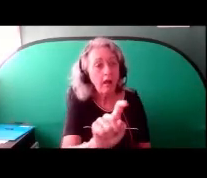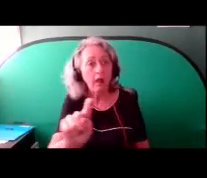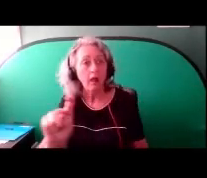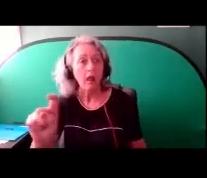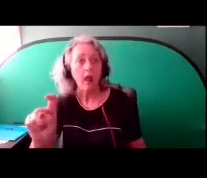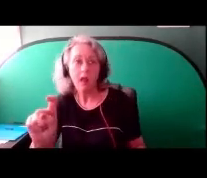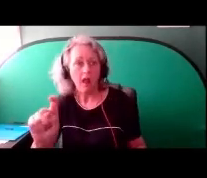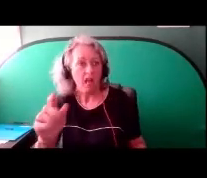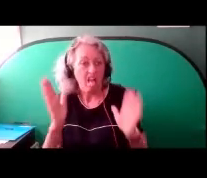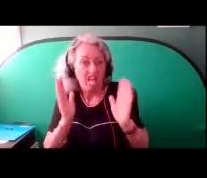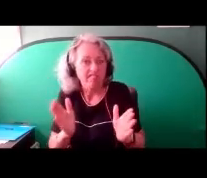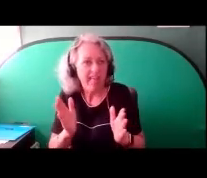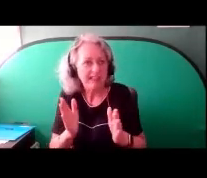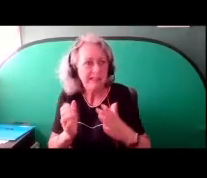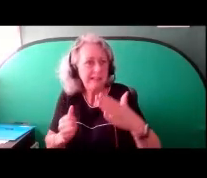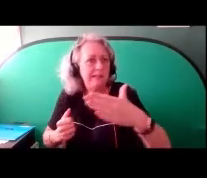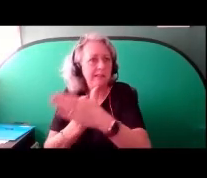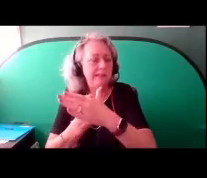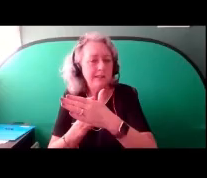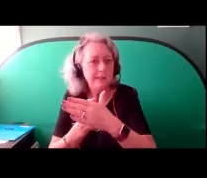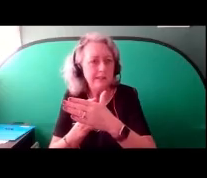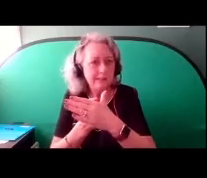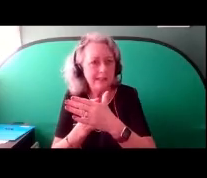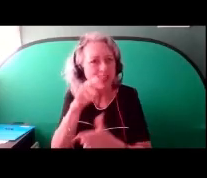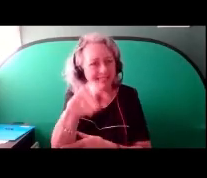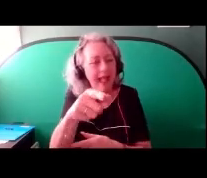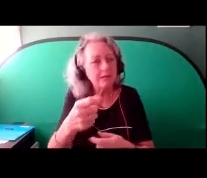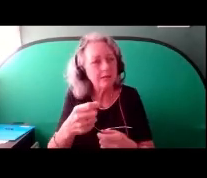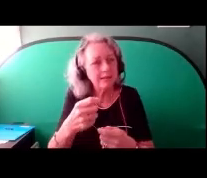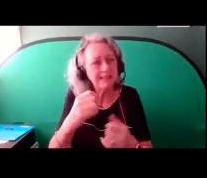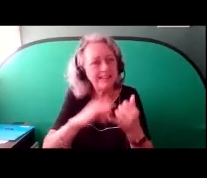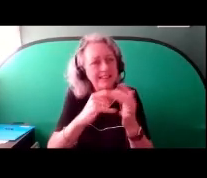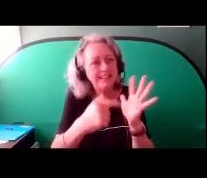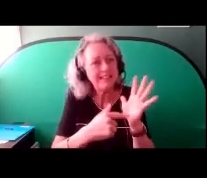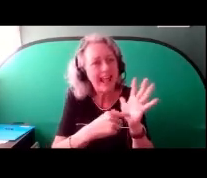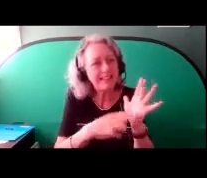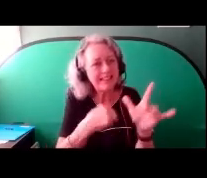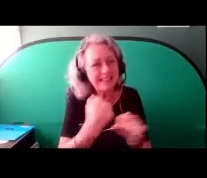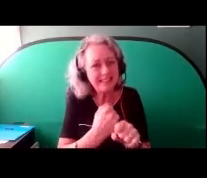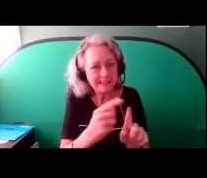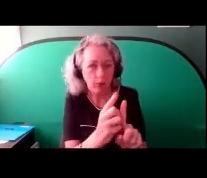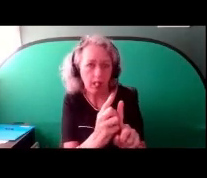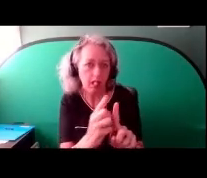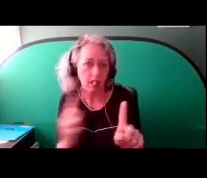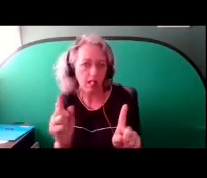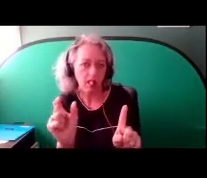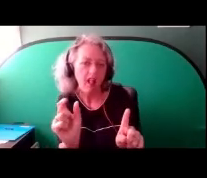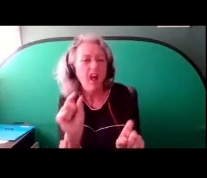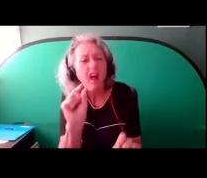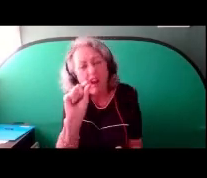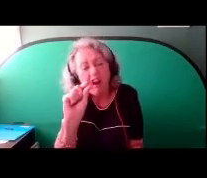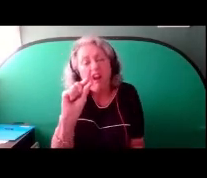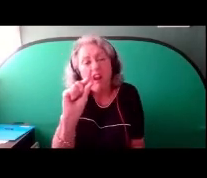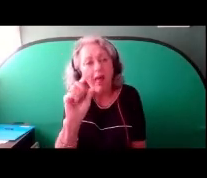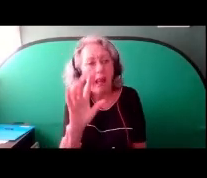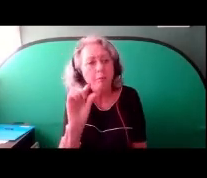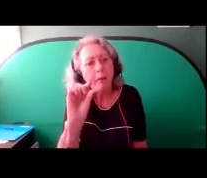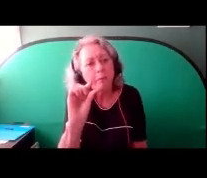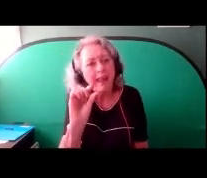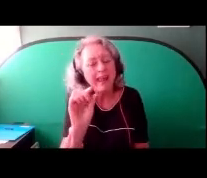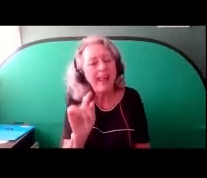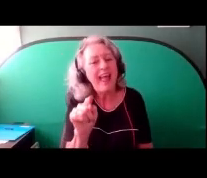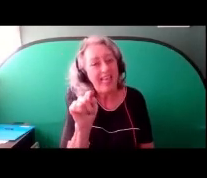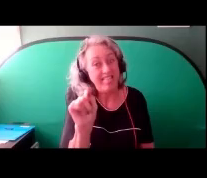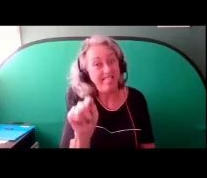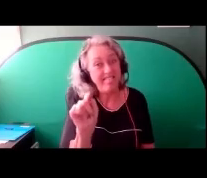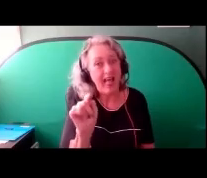text size in the display and brightness settings, and it will just go to sort of what, like, just kind of big is what and that's kind of where